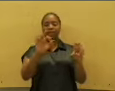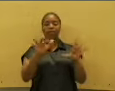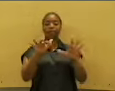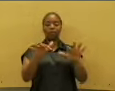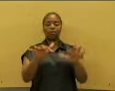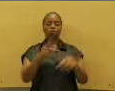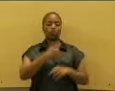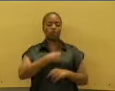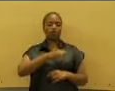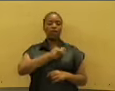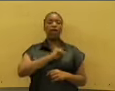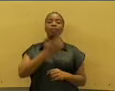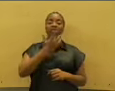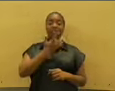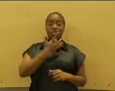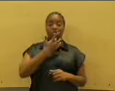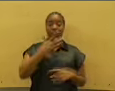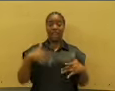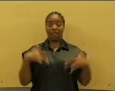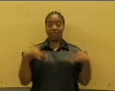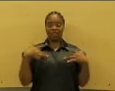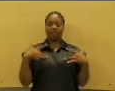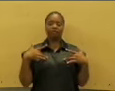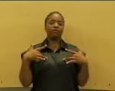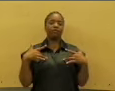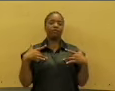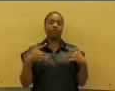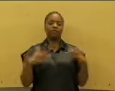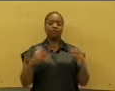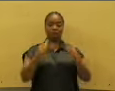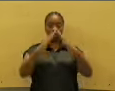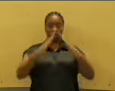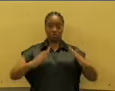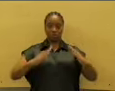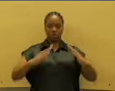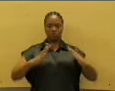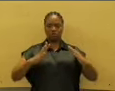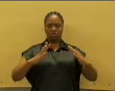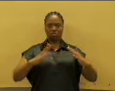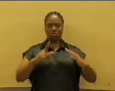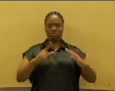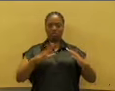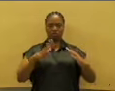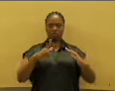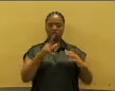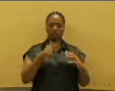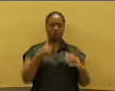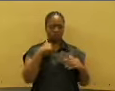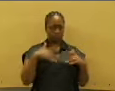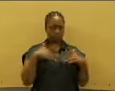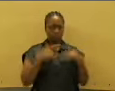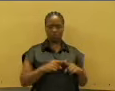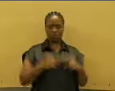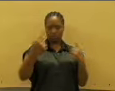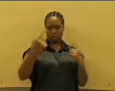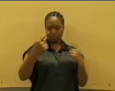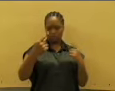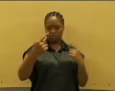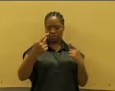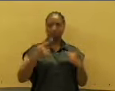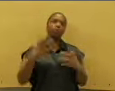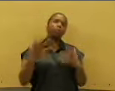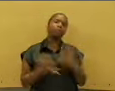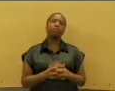transgender will prefer to live as to live differently to how they identify. So it's a bit